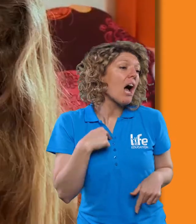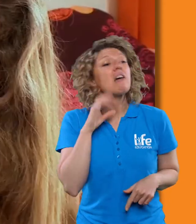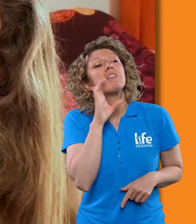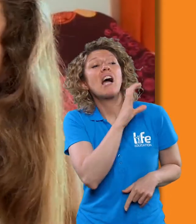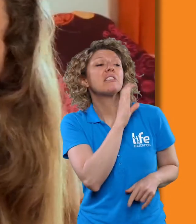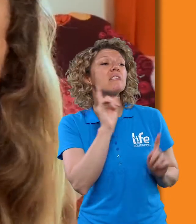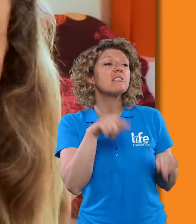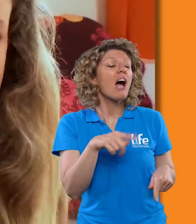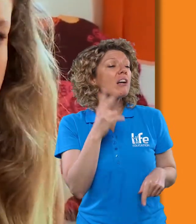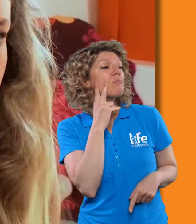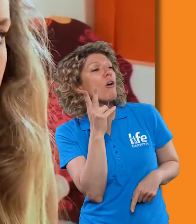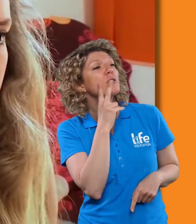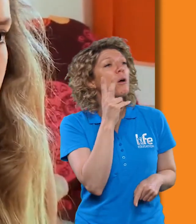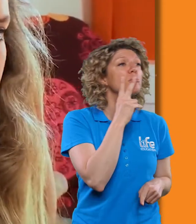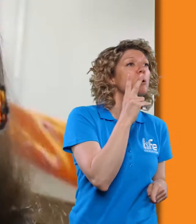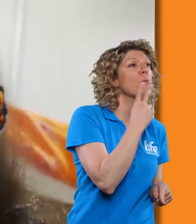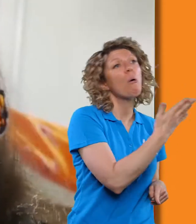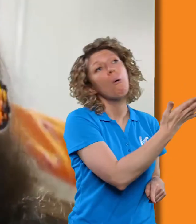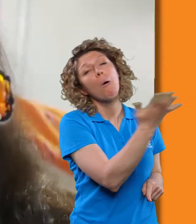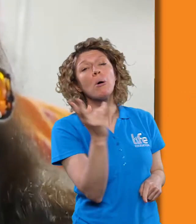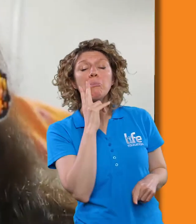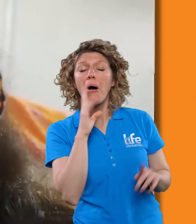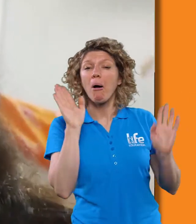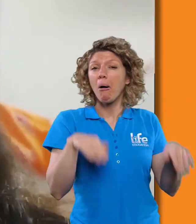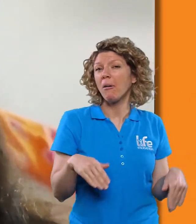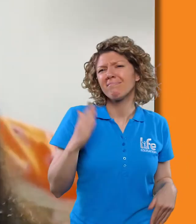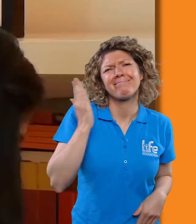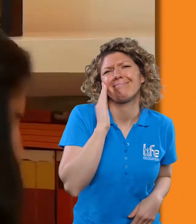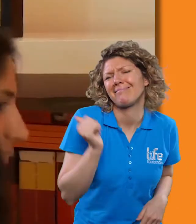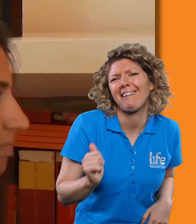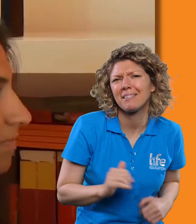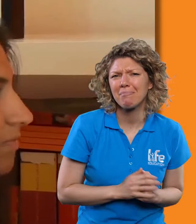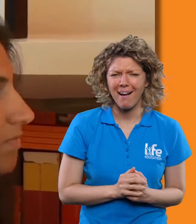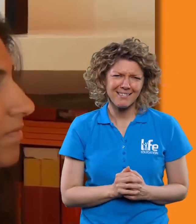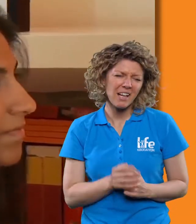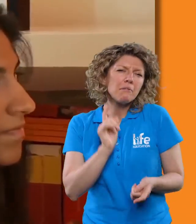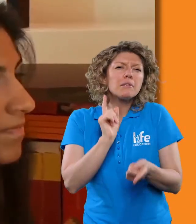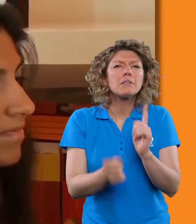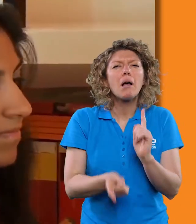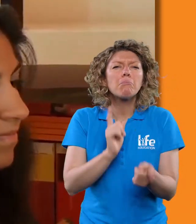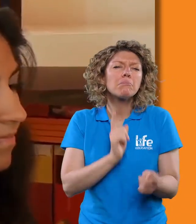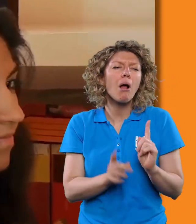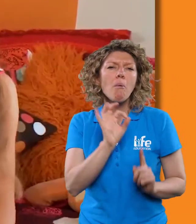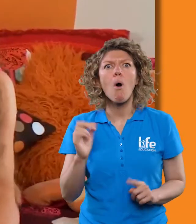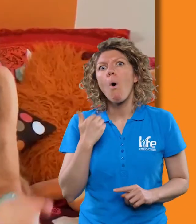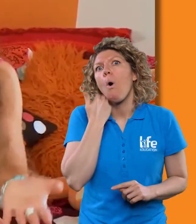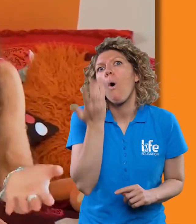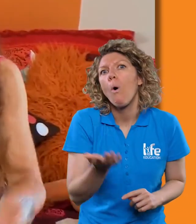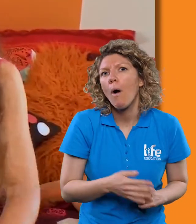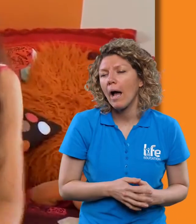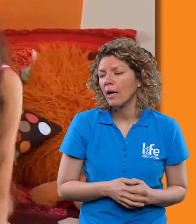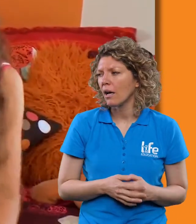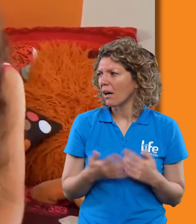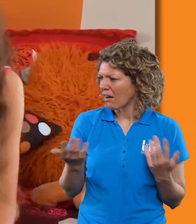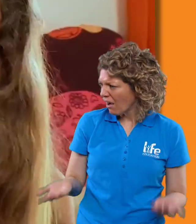holidays. They all smoke. It is so not a big deal, and I only do it sometimes, so, it's not like I'm smoking all the time.